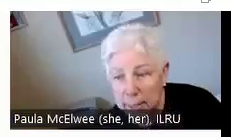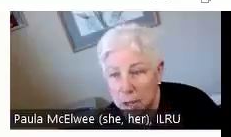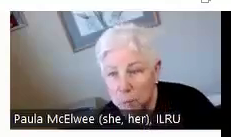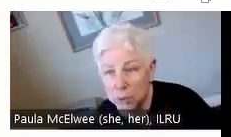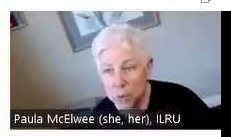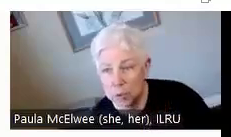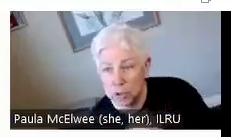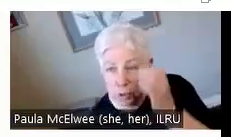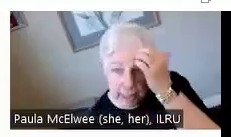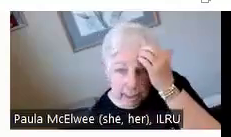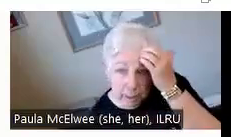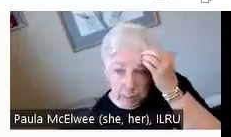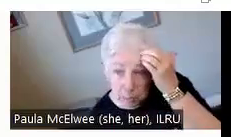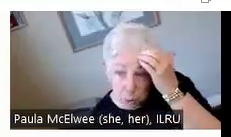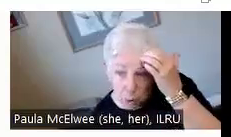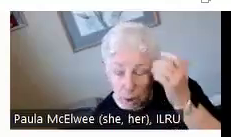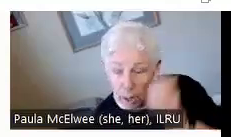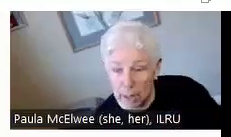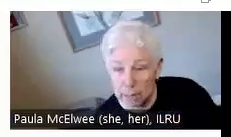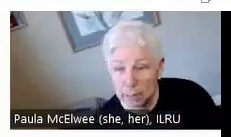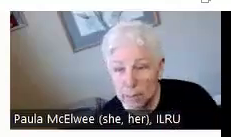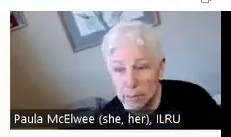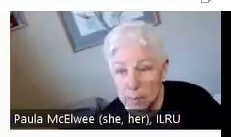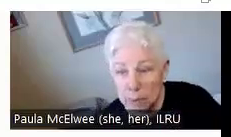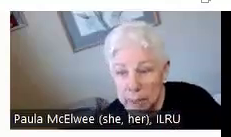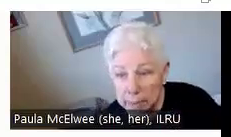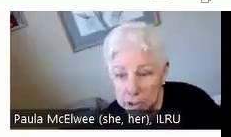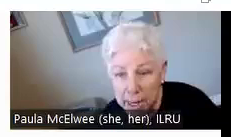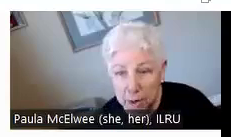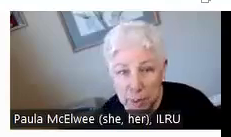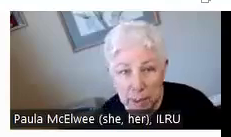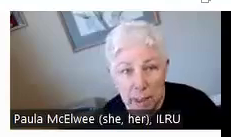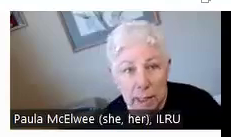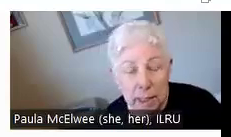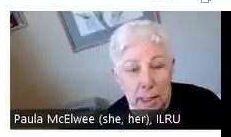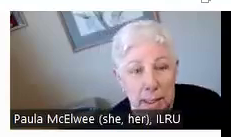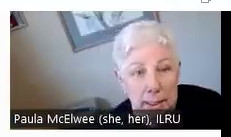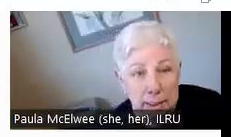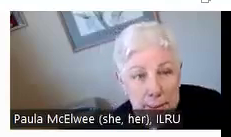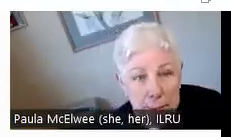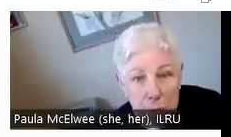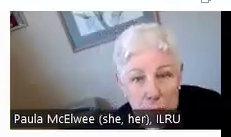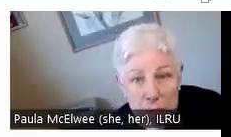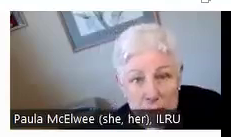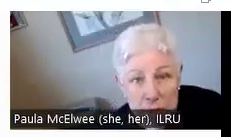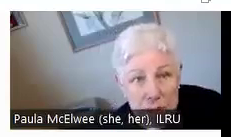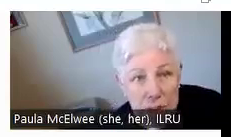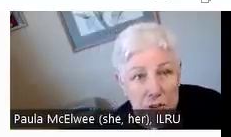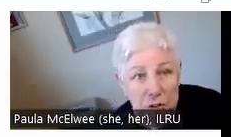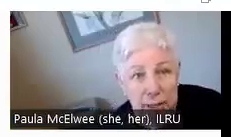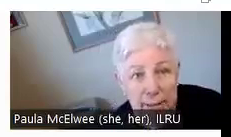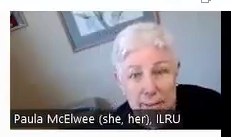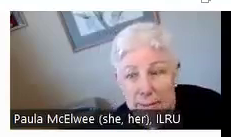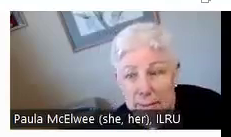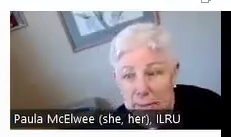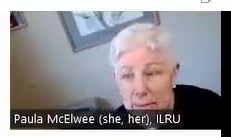maybe Joey can help you troubleshoot that a little bit more in the chat, but we would suggest